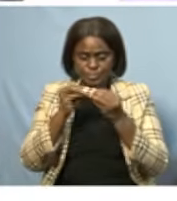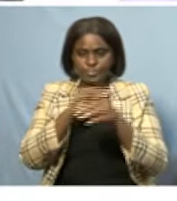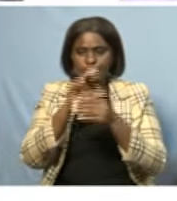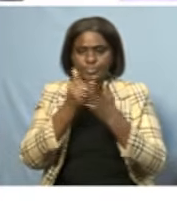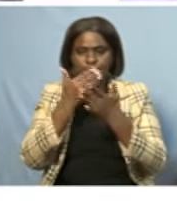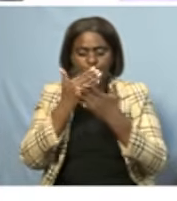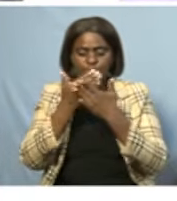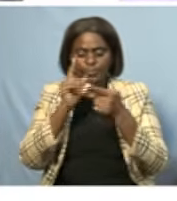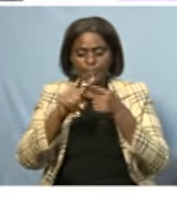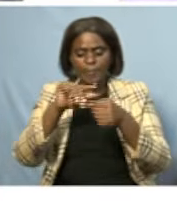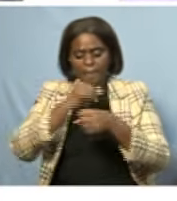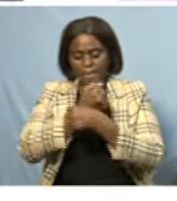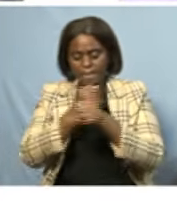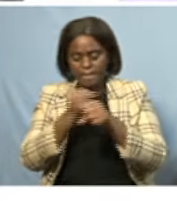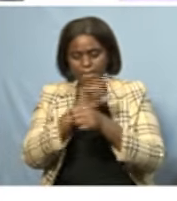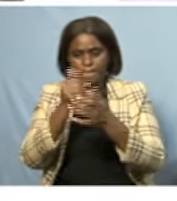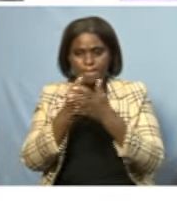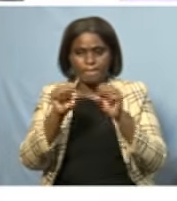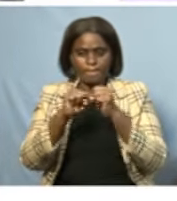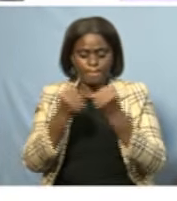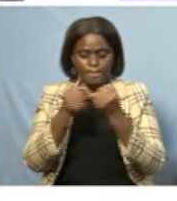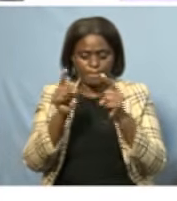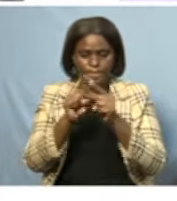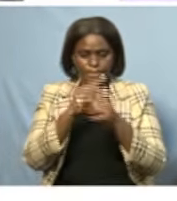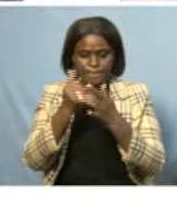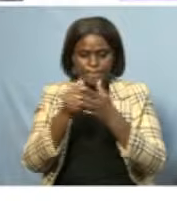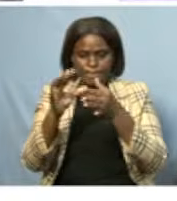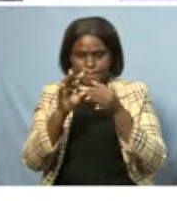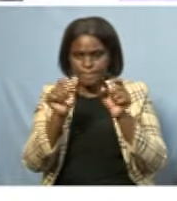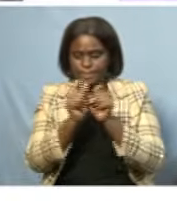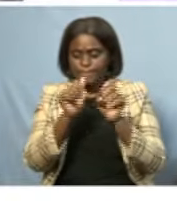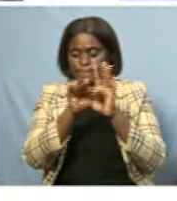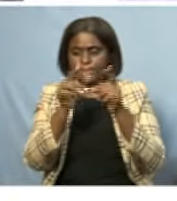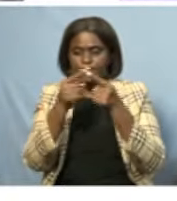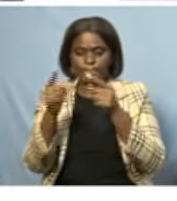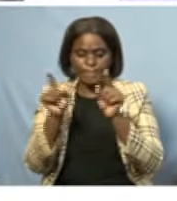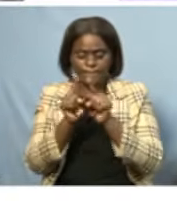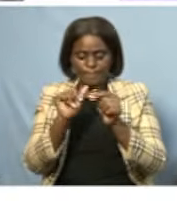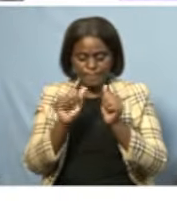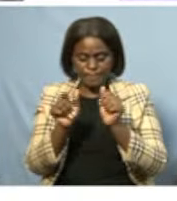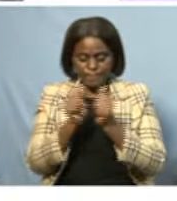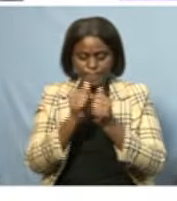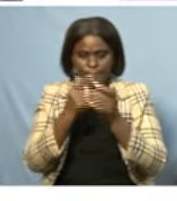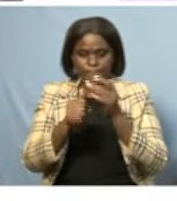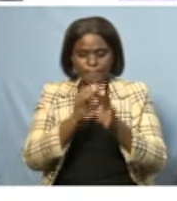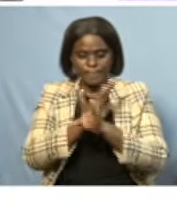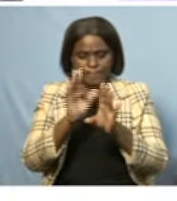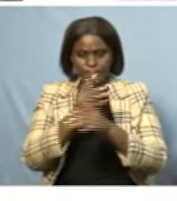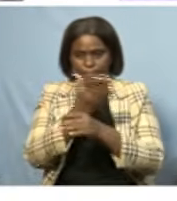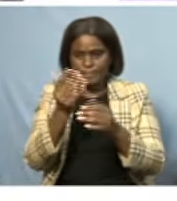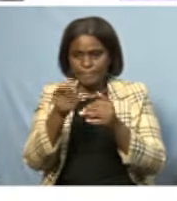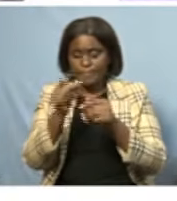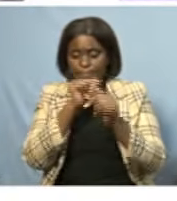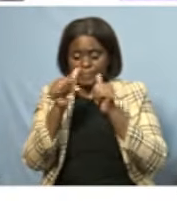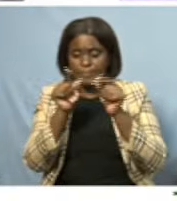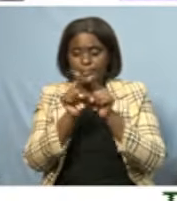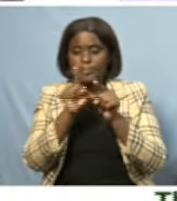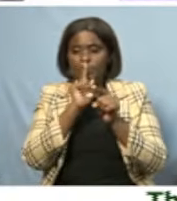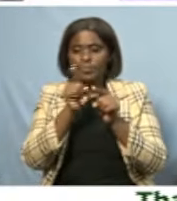compass to combat social vices, embrace unity in diversity, as well as build a Zambia where agriculture